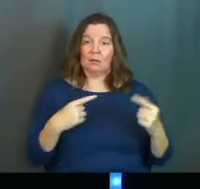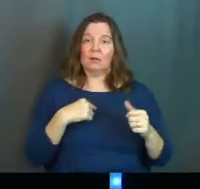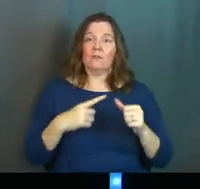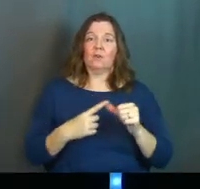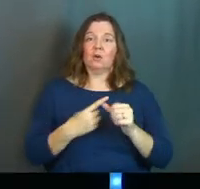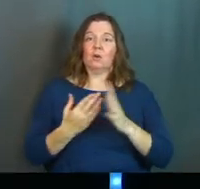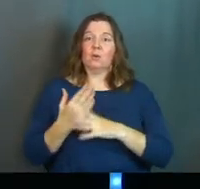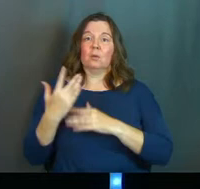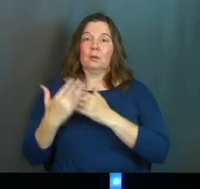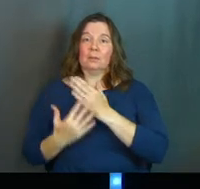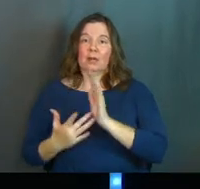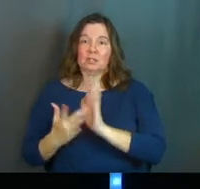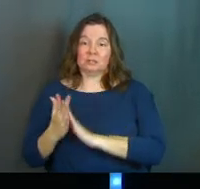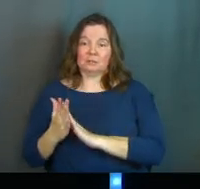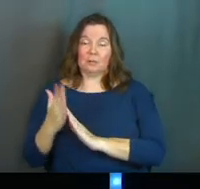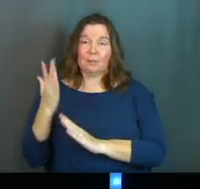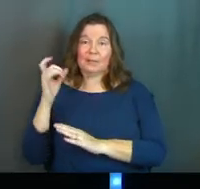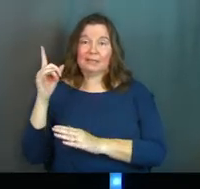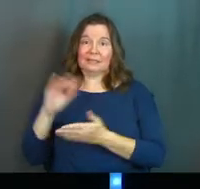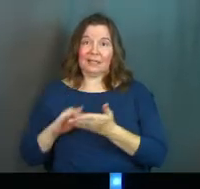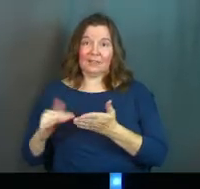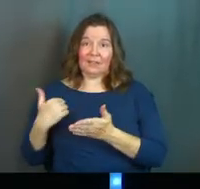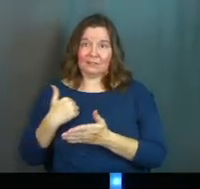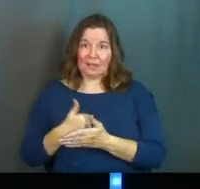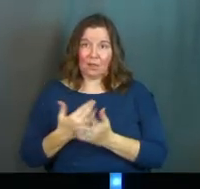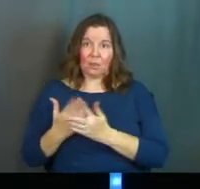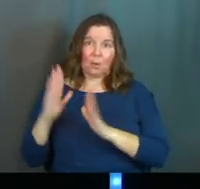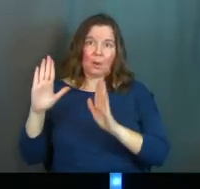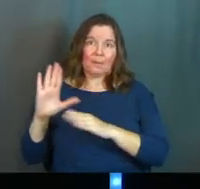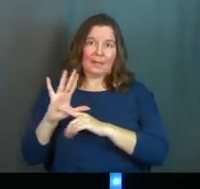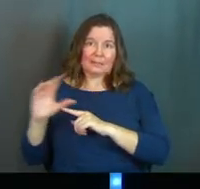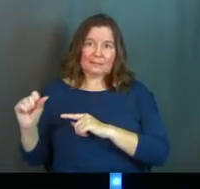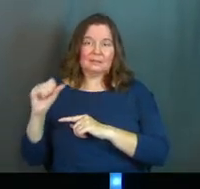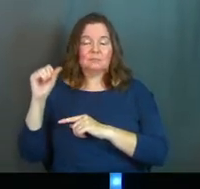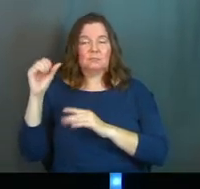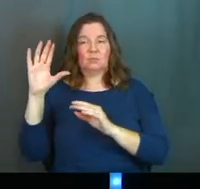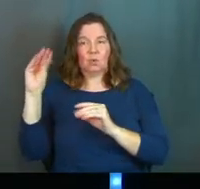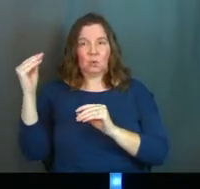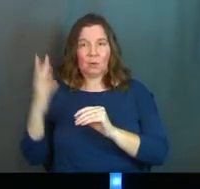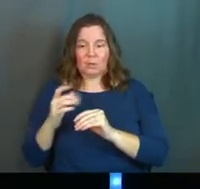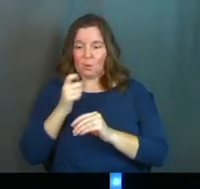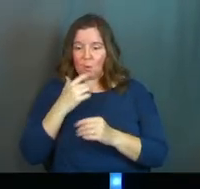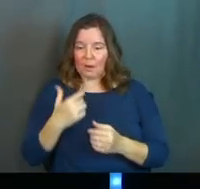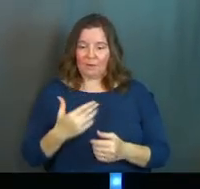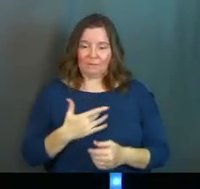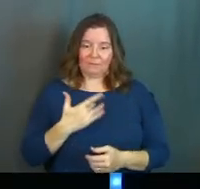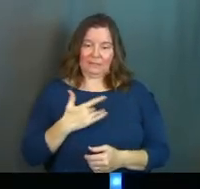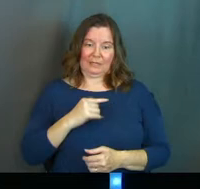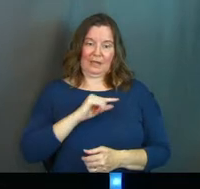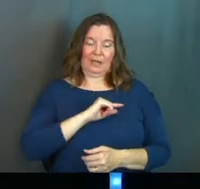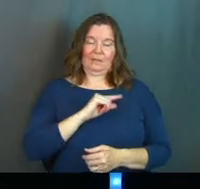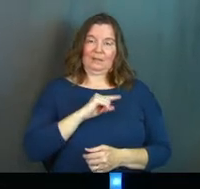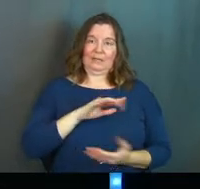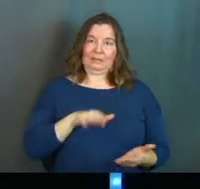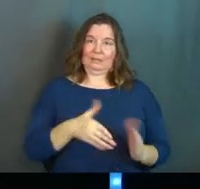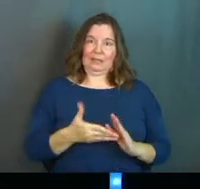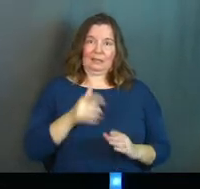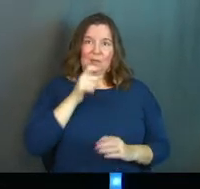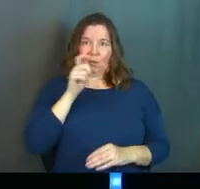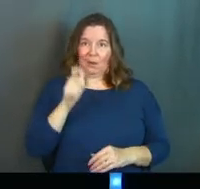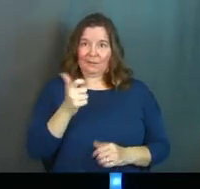of Jesus, the fact that he forgives us by his amazing grace, and we don't have to live in guilt or the fear of death anymore. Somebody say amen.